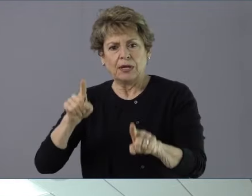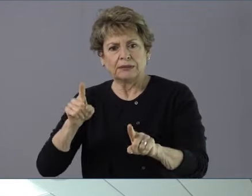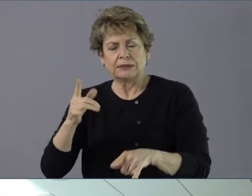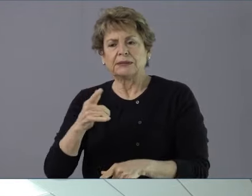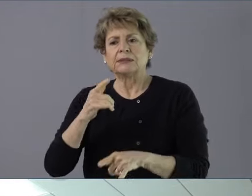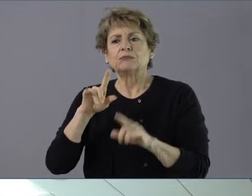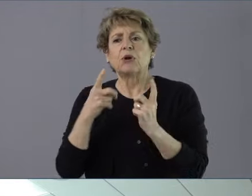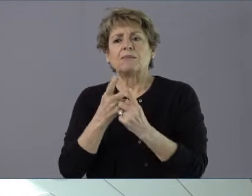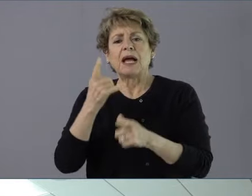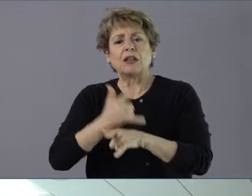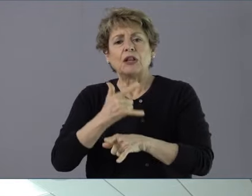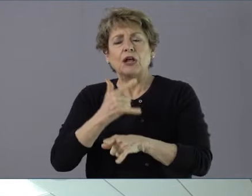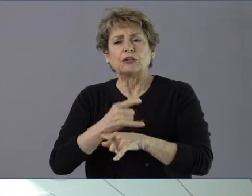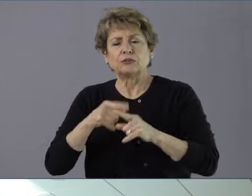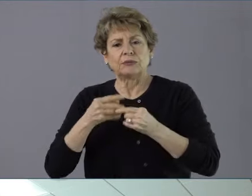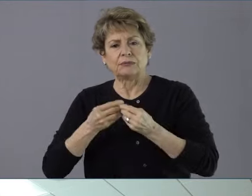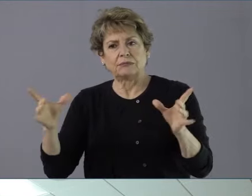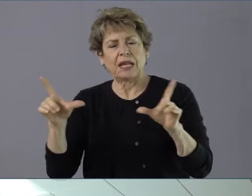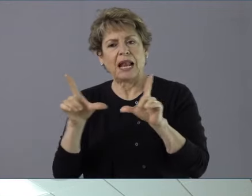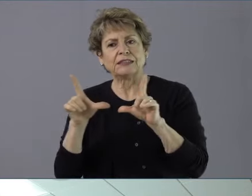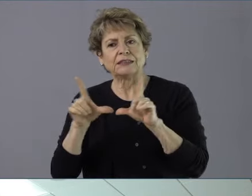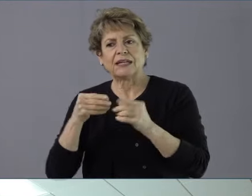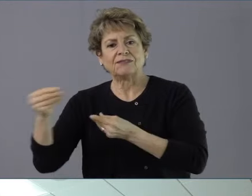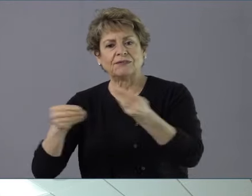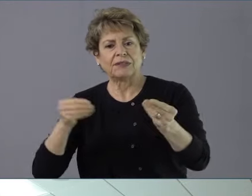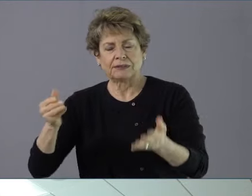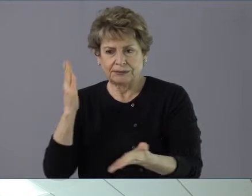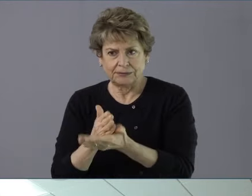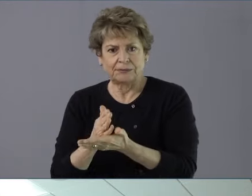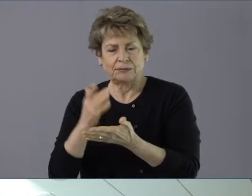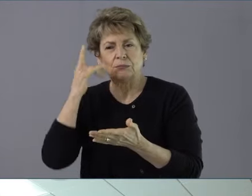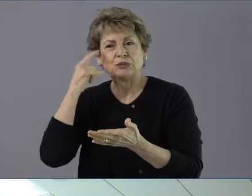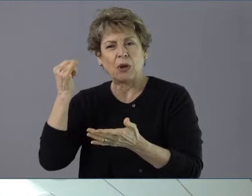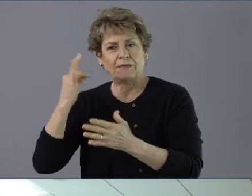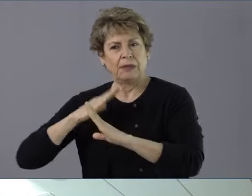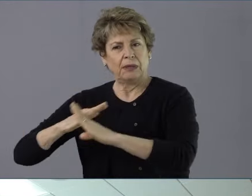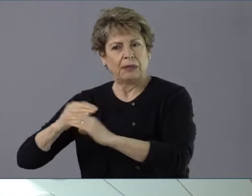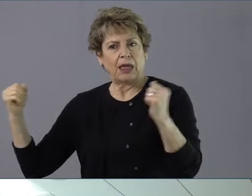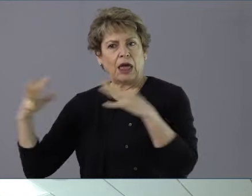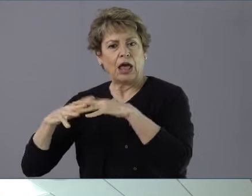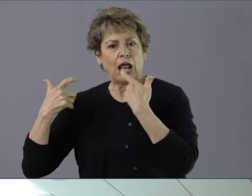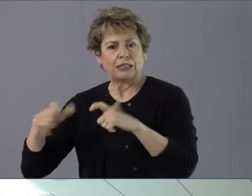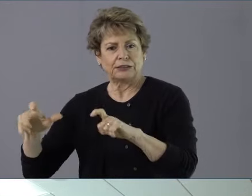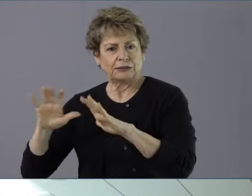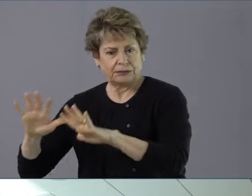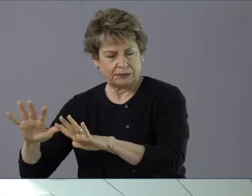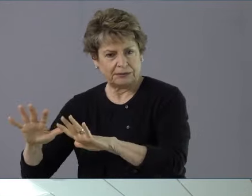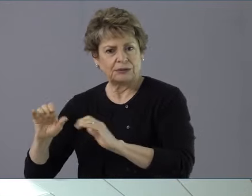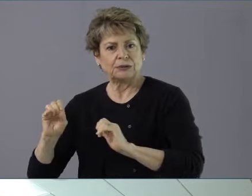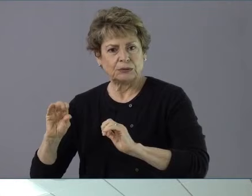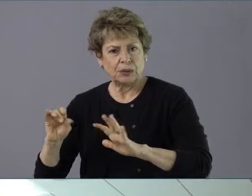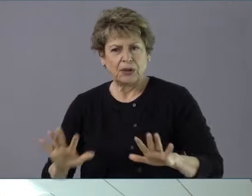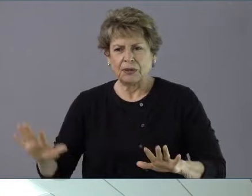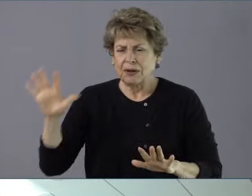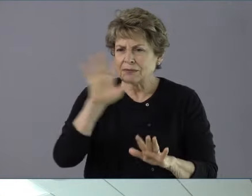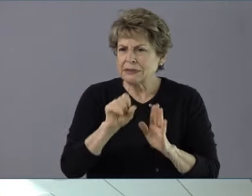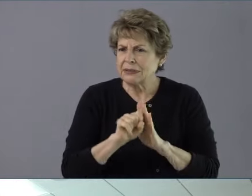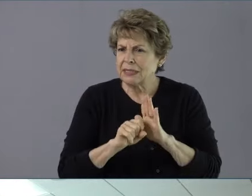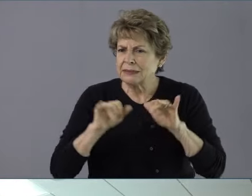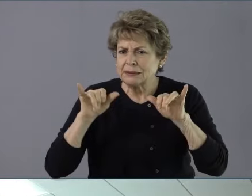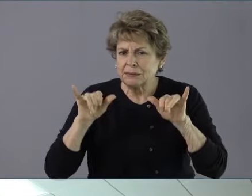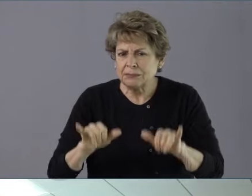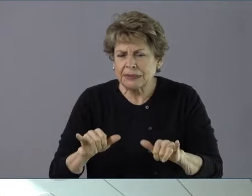large gatherings, limited or restricted gatherings of more than 50 across the state. There are still a lot of events on the calendar